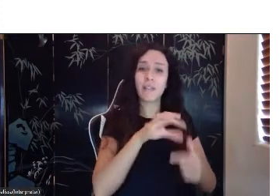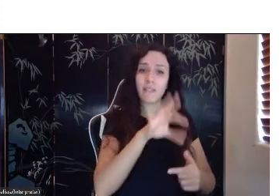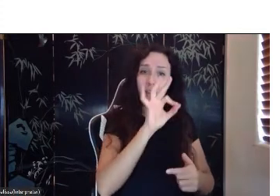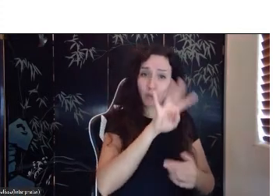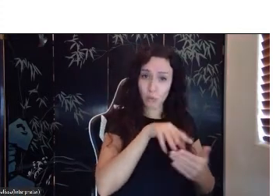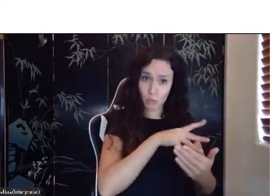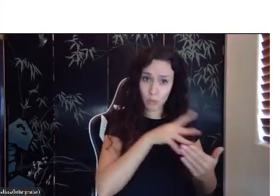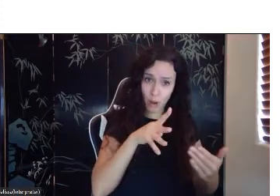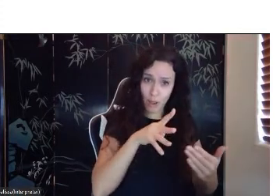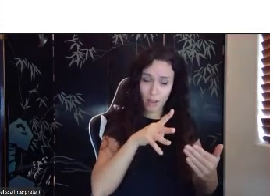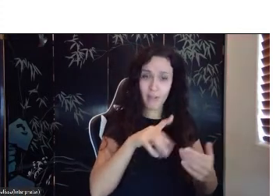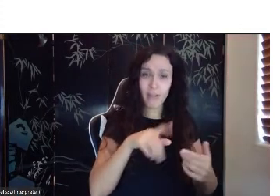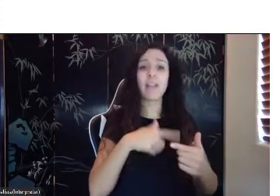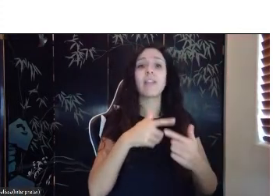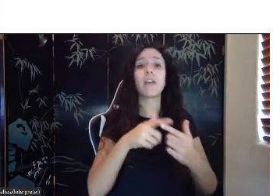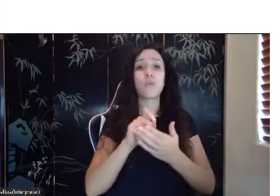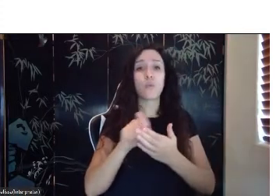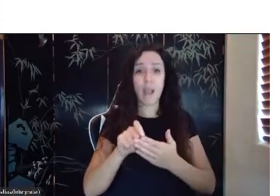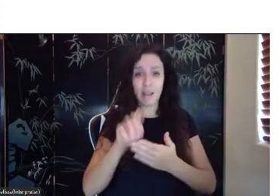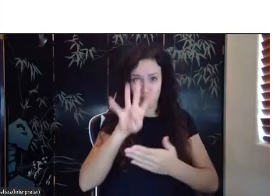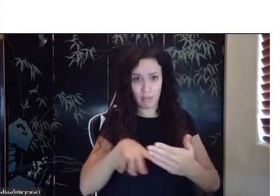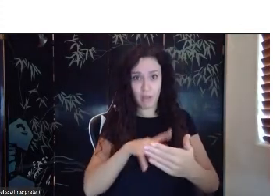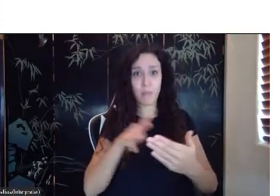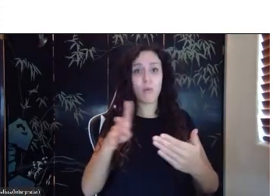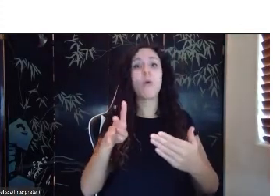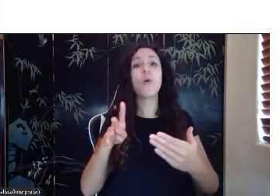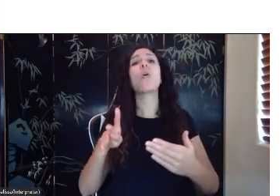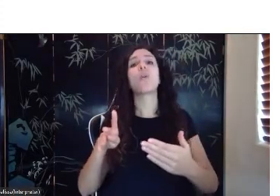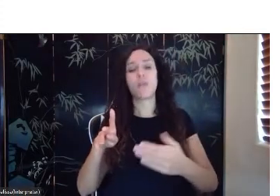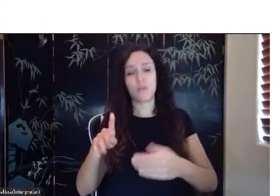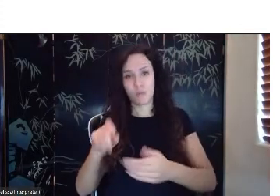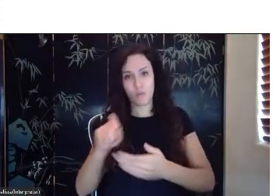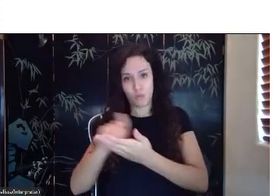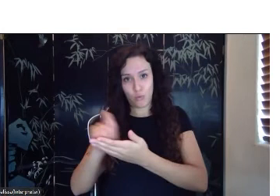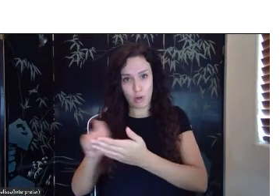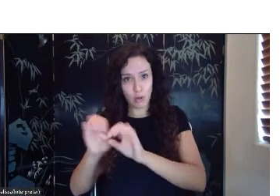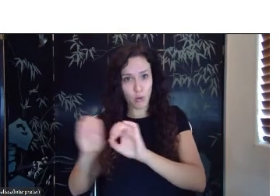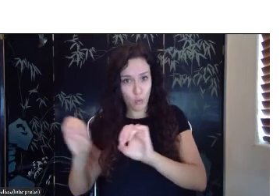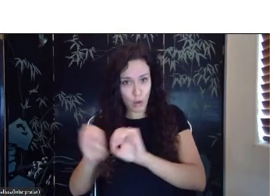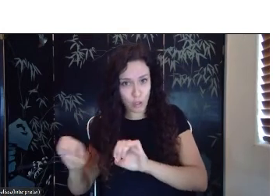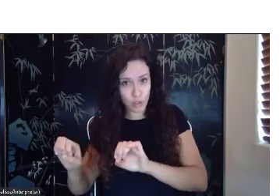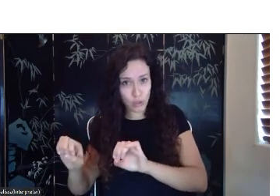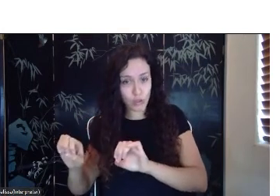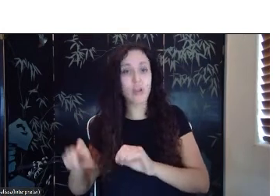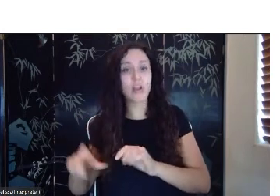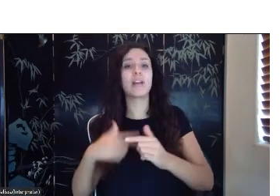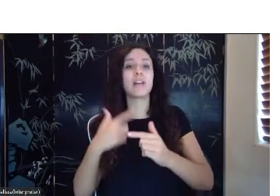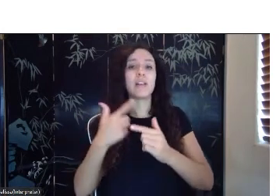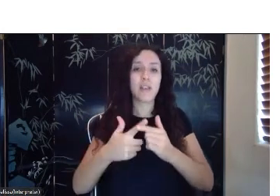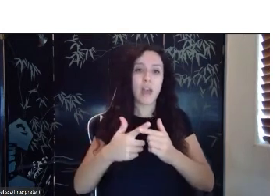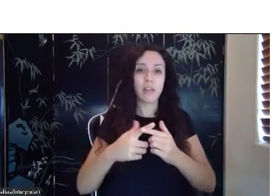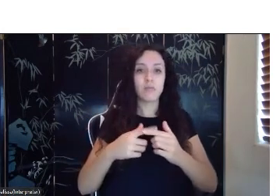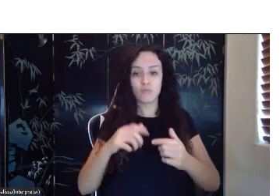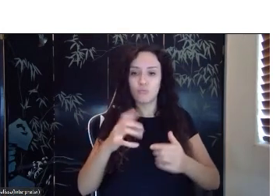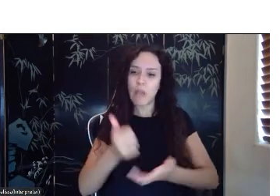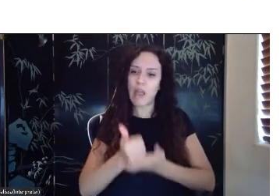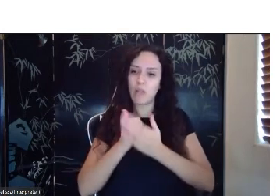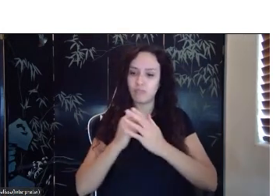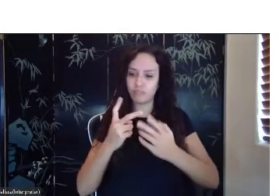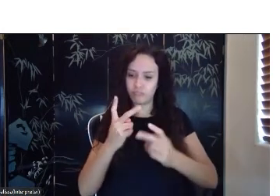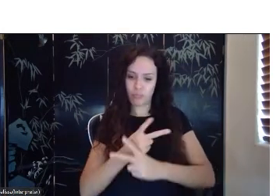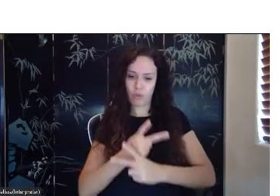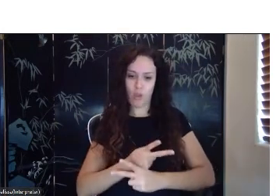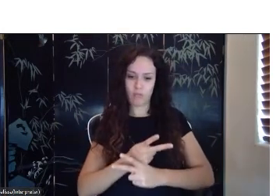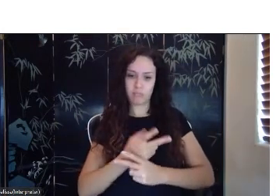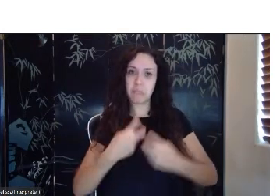we'll identify them with graphs, then in tables. We'll write equations and then use those